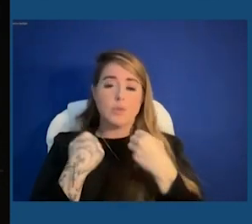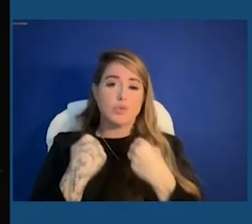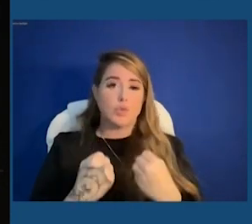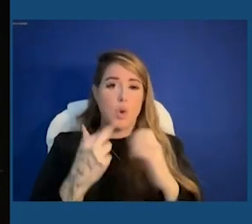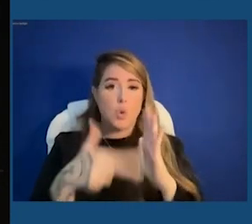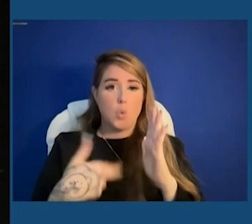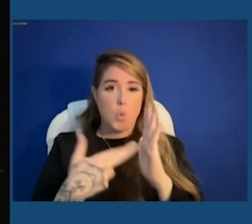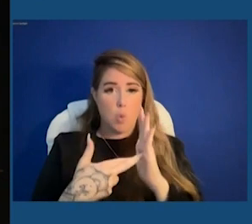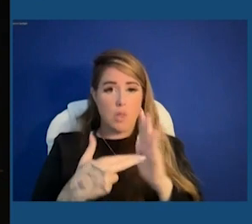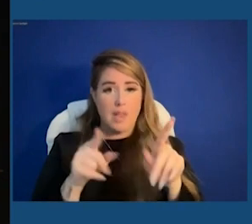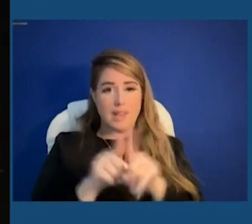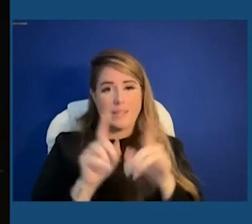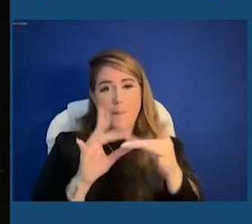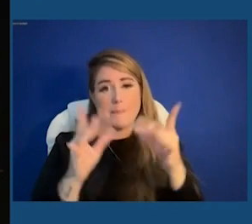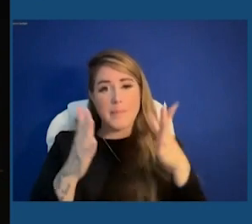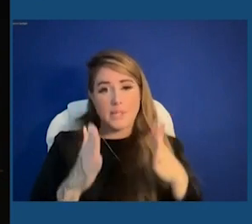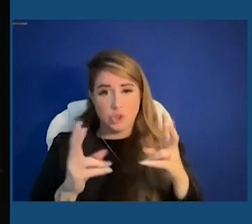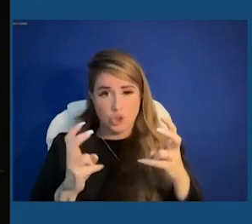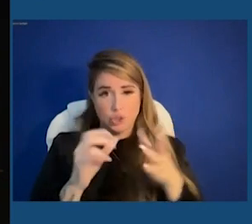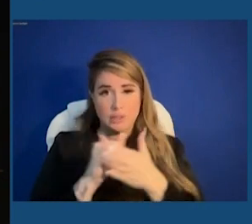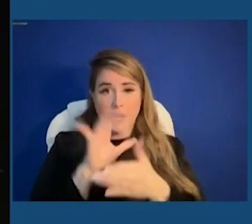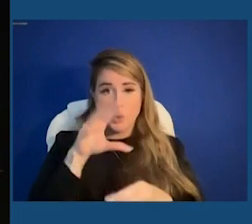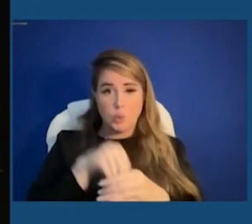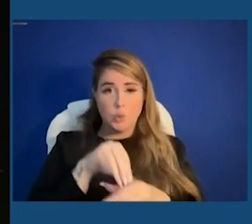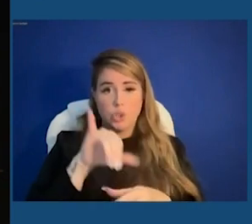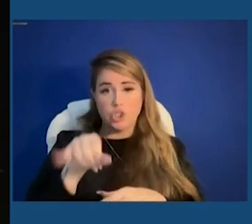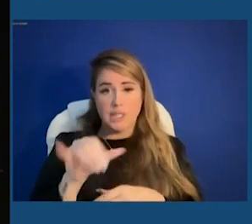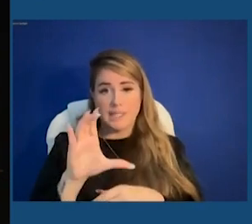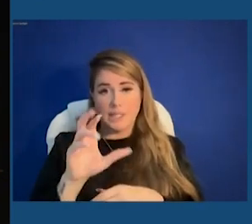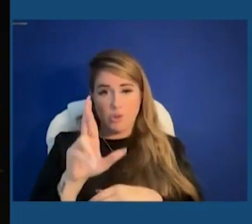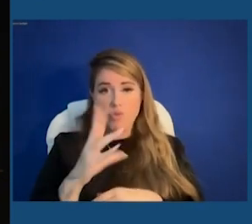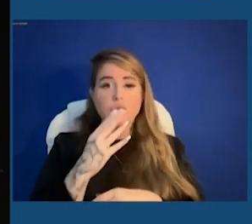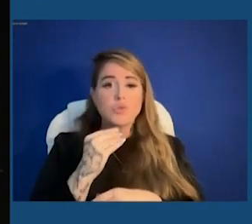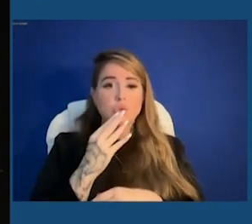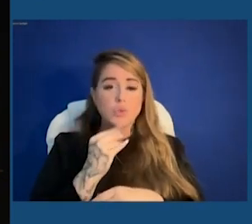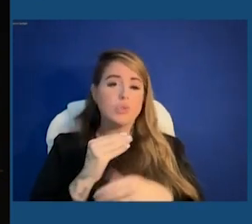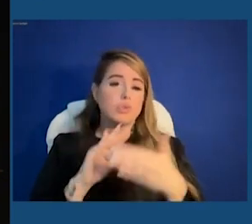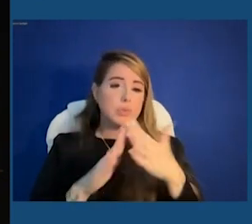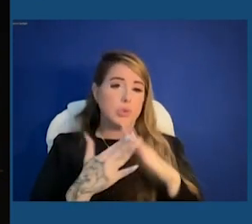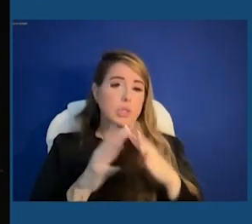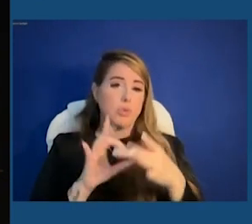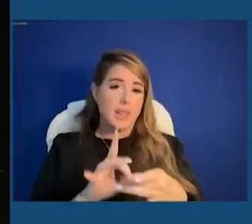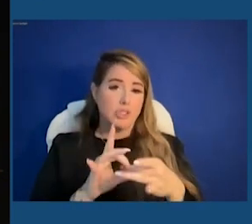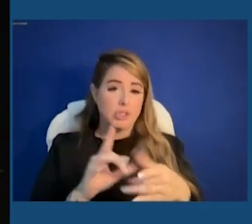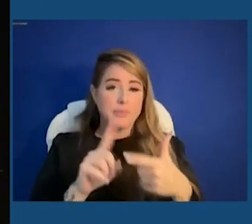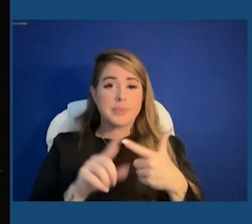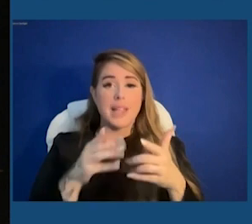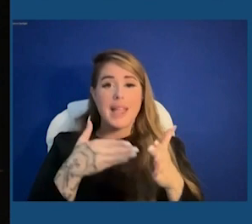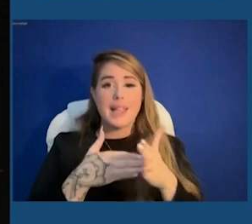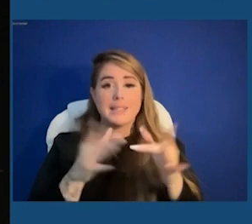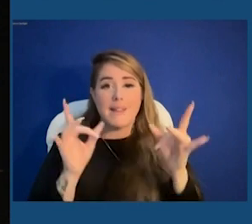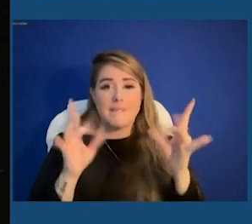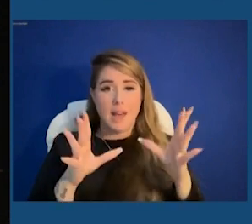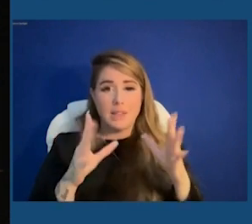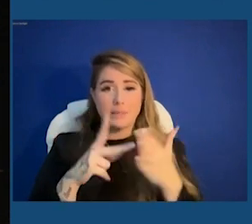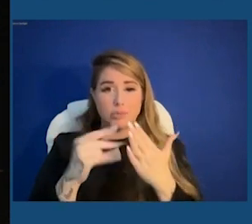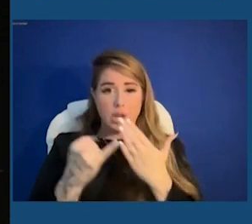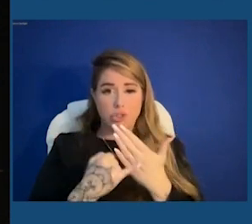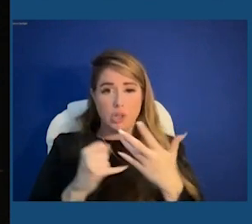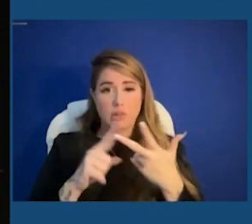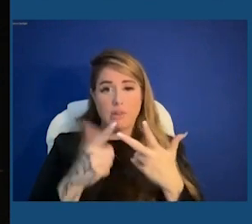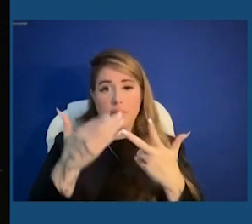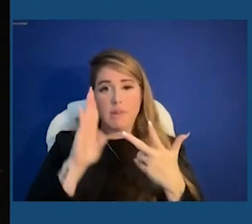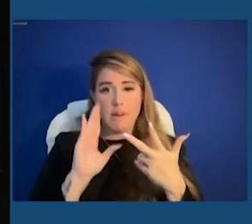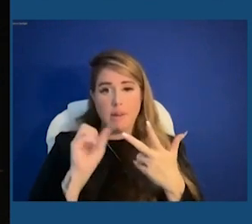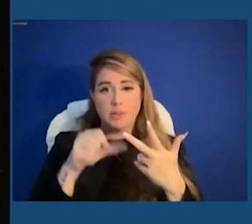credible messengers, right? That includes the JCRC, the Jewish Community Relations Council, the Anti-Violence Project, God Squad, or the